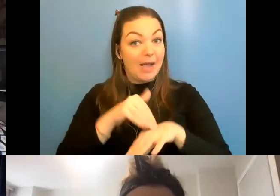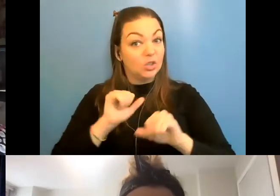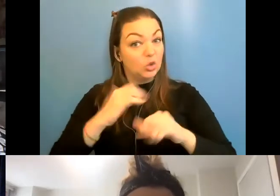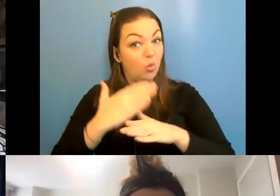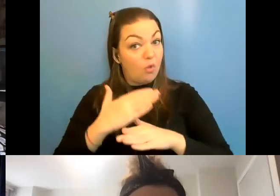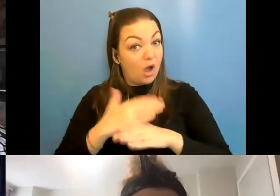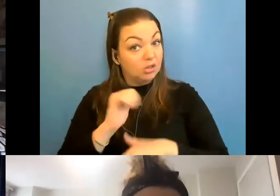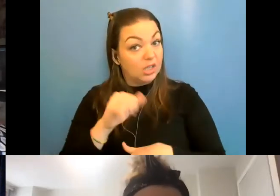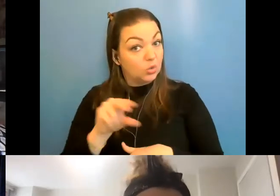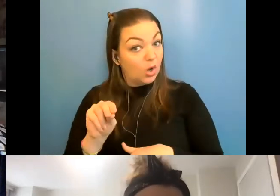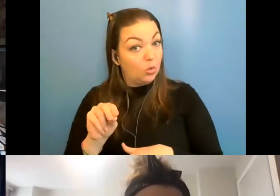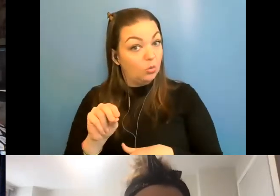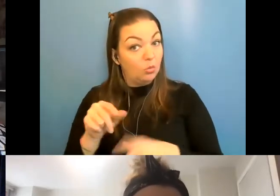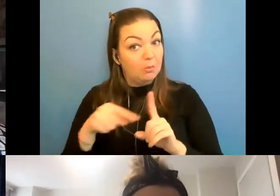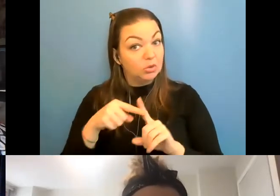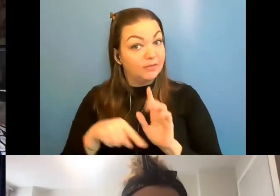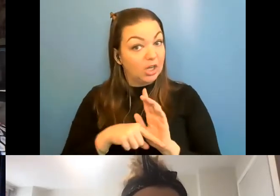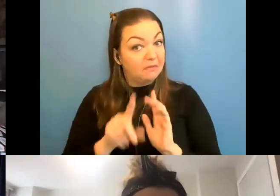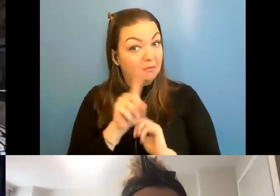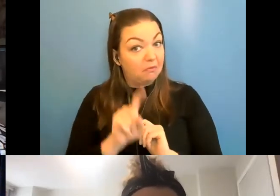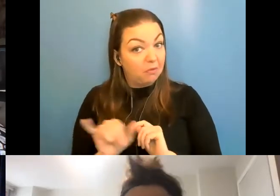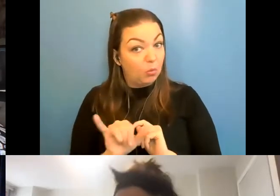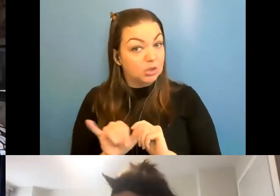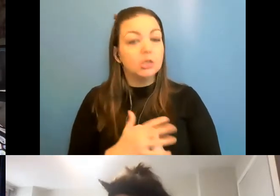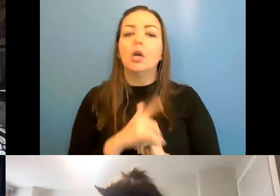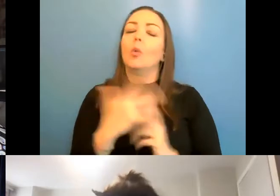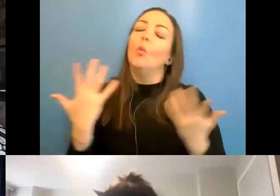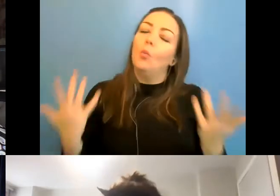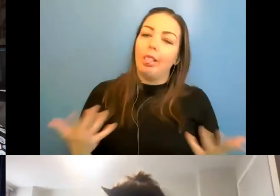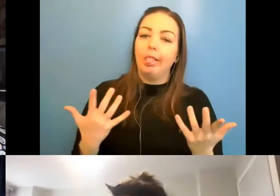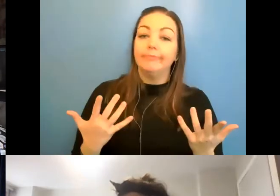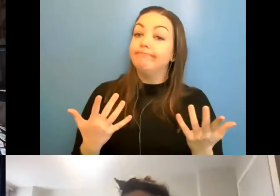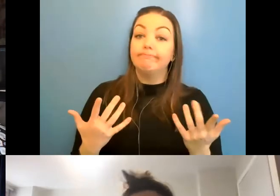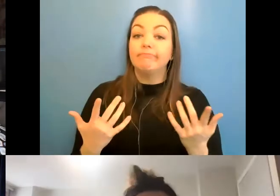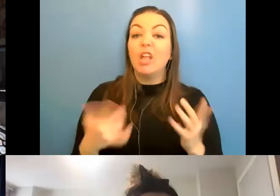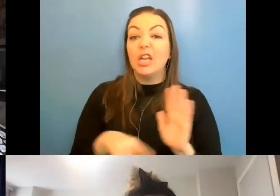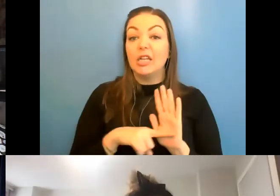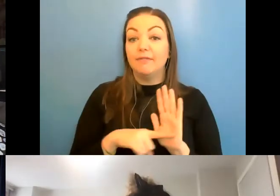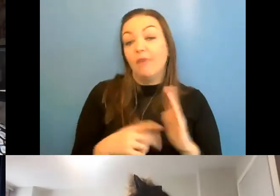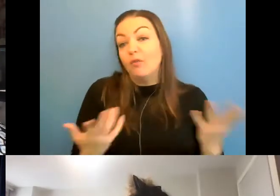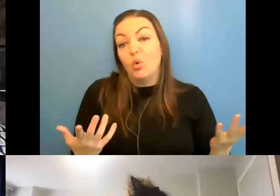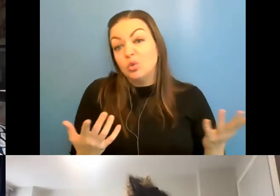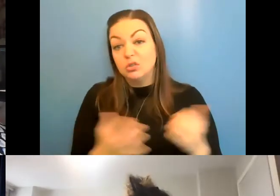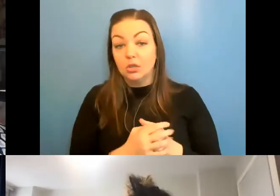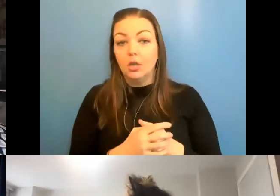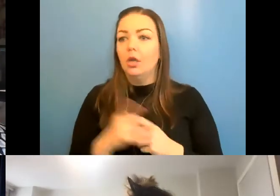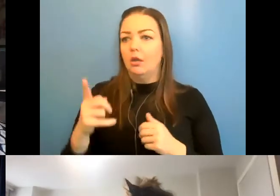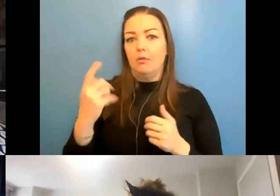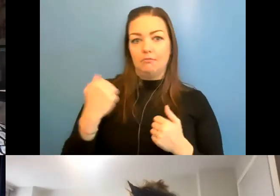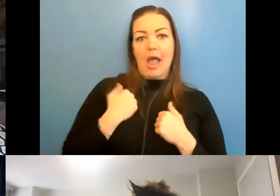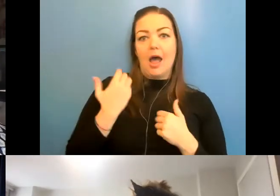going to answer that and say, of course, negatively. We've got artists who are used to travelling and